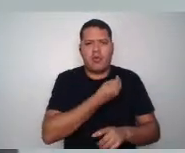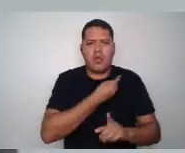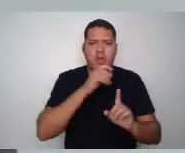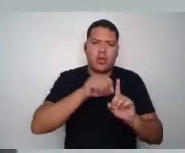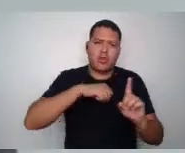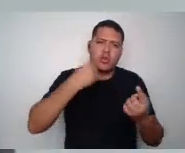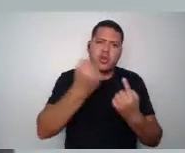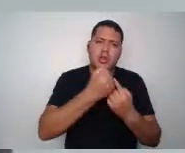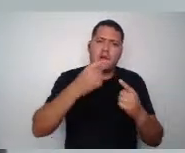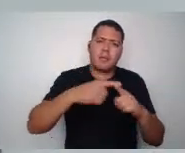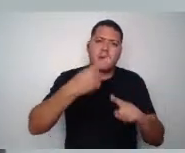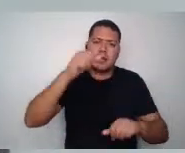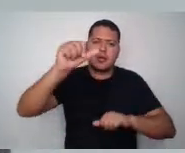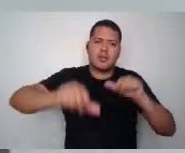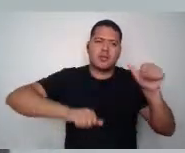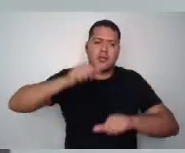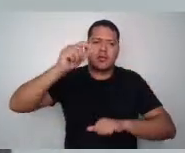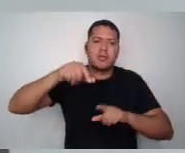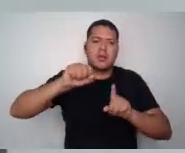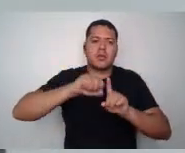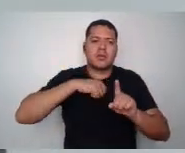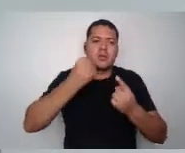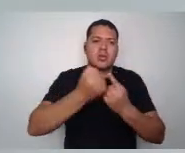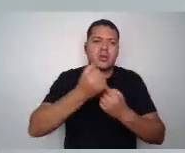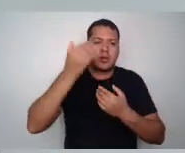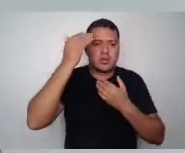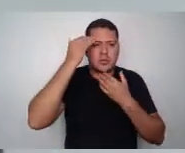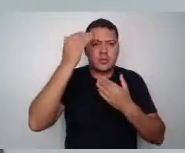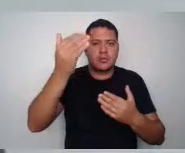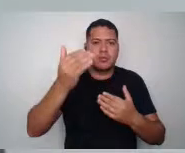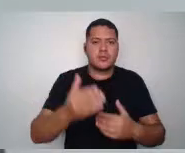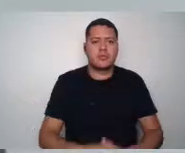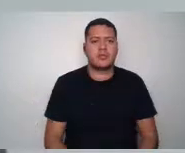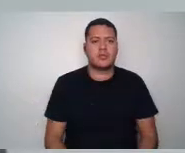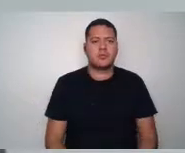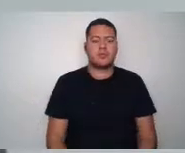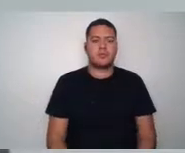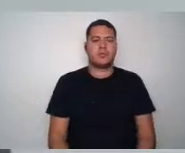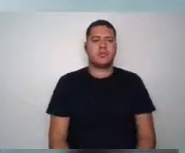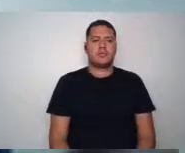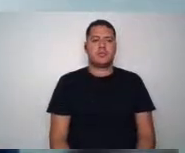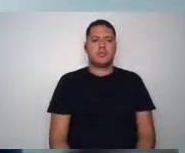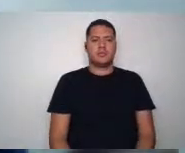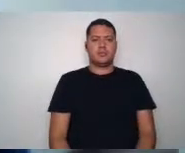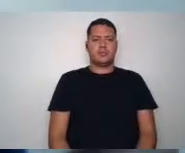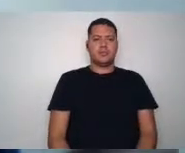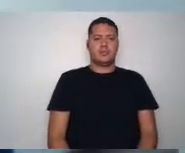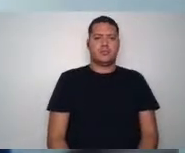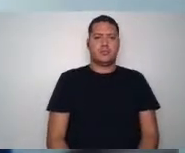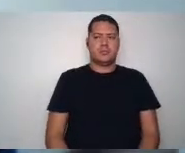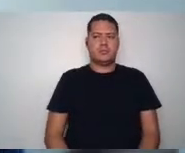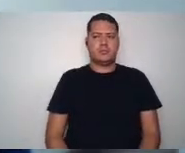citizen, because it means to transform society. Thank you very much.